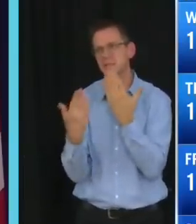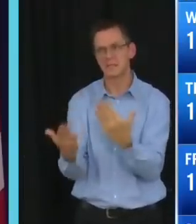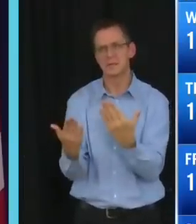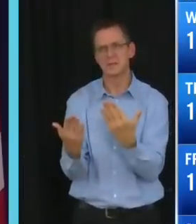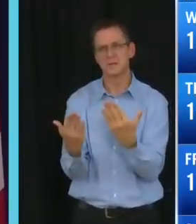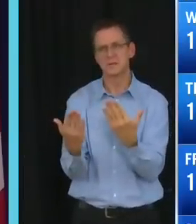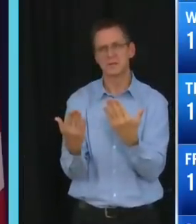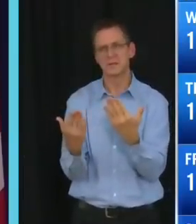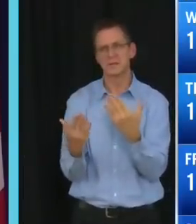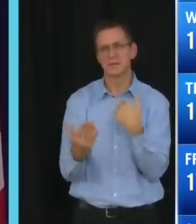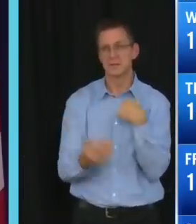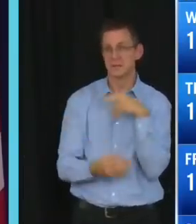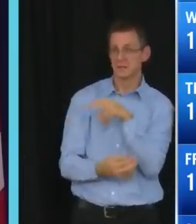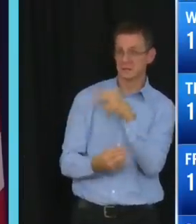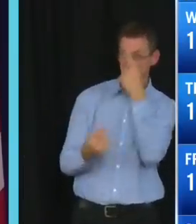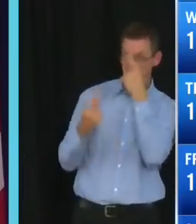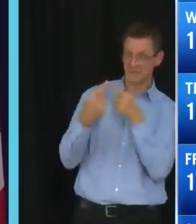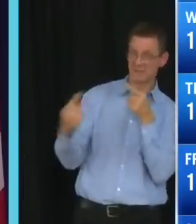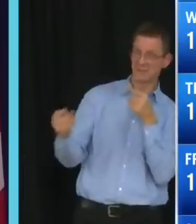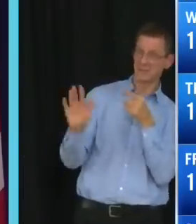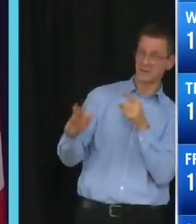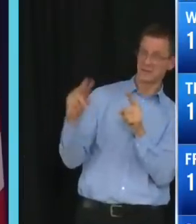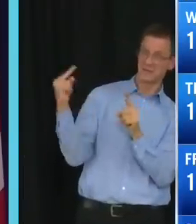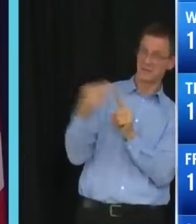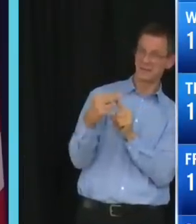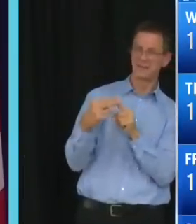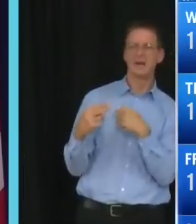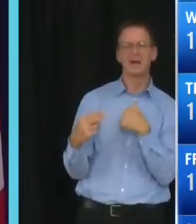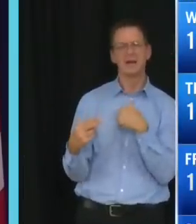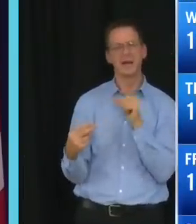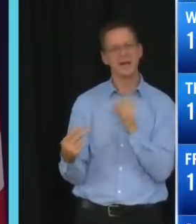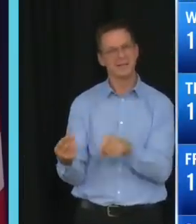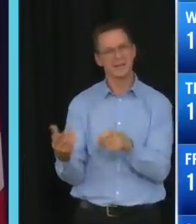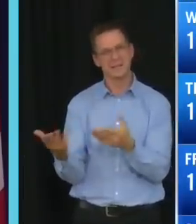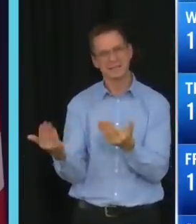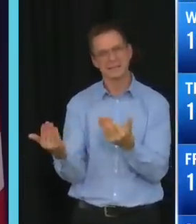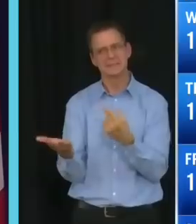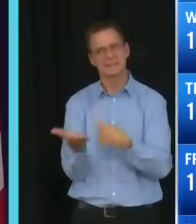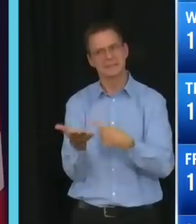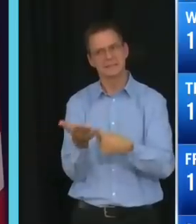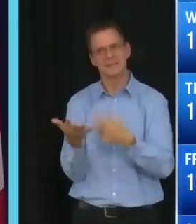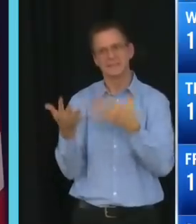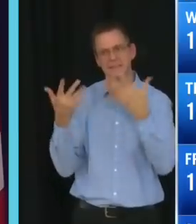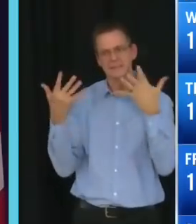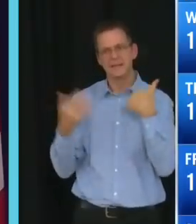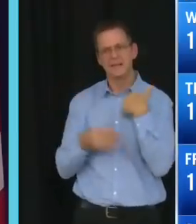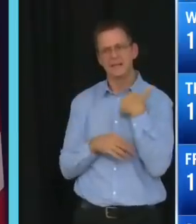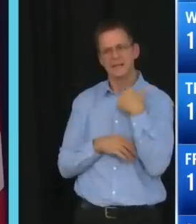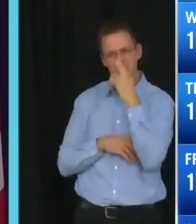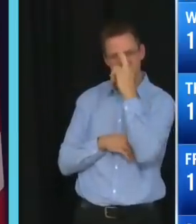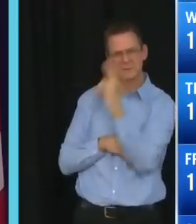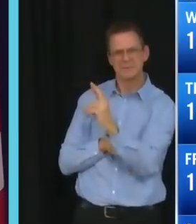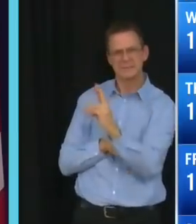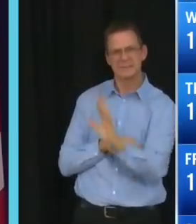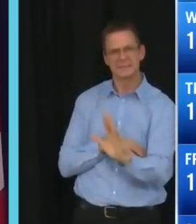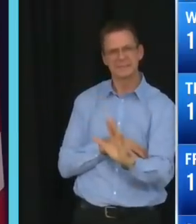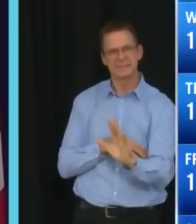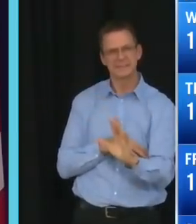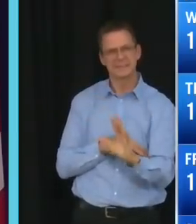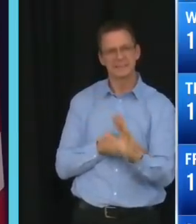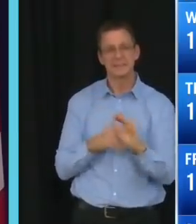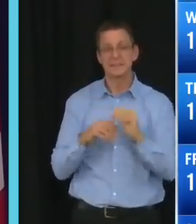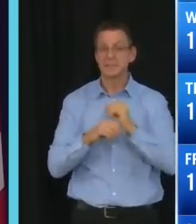do your part to save lives and protect our hospitals by staying at home when you can, limiting